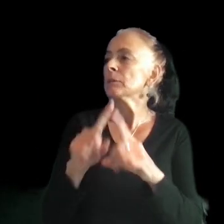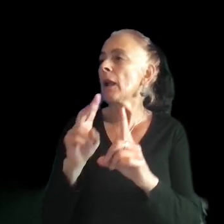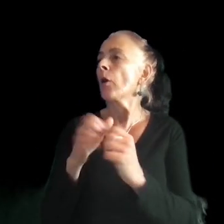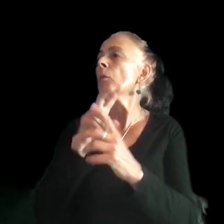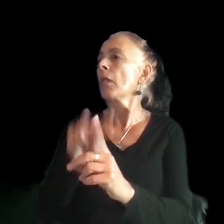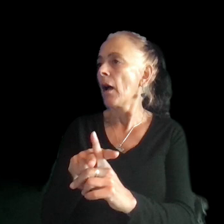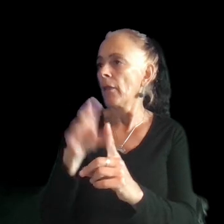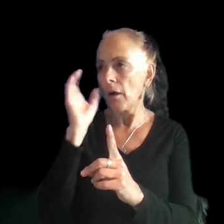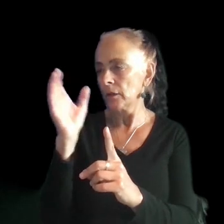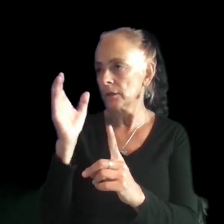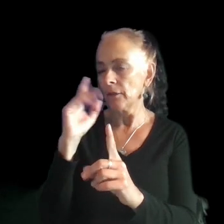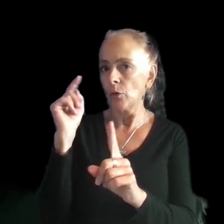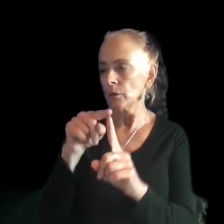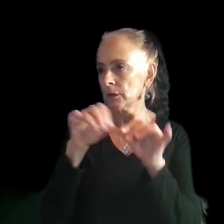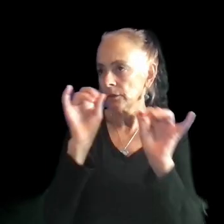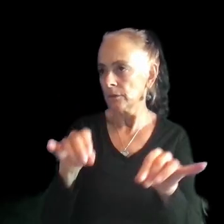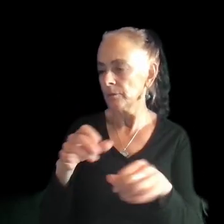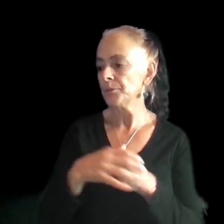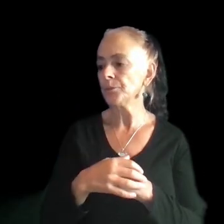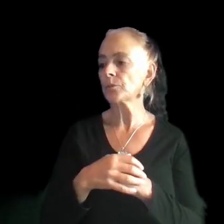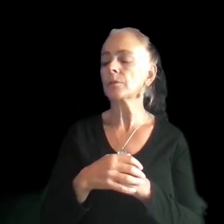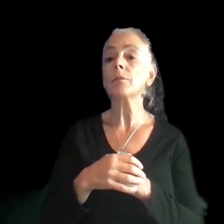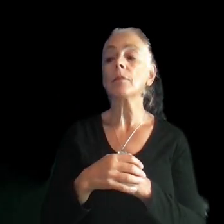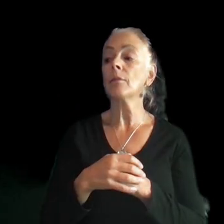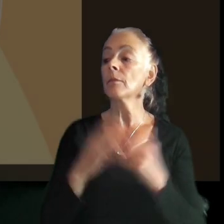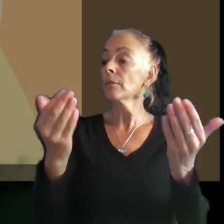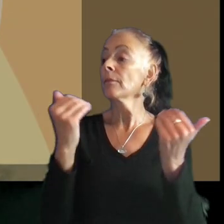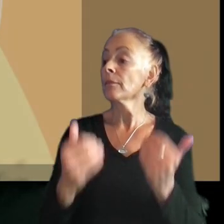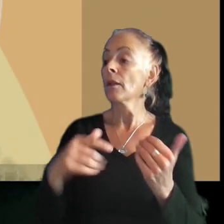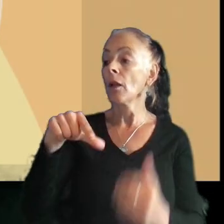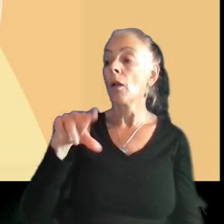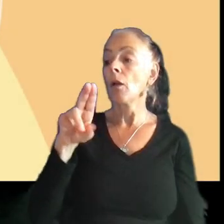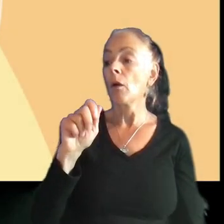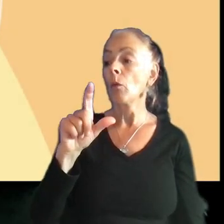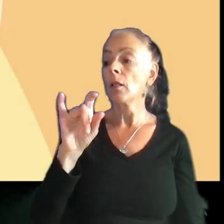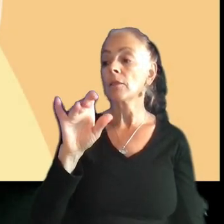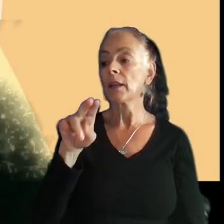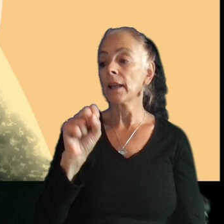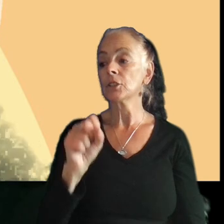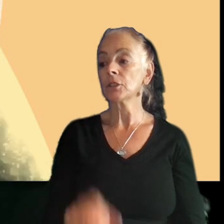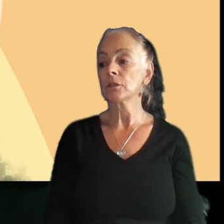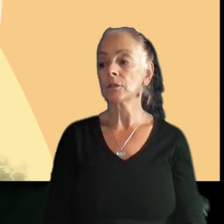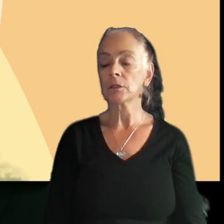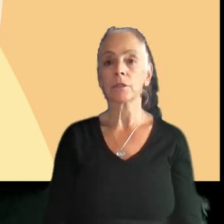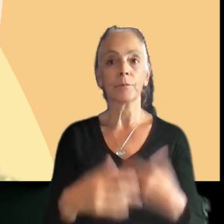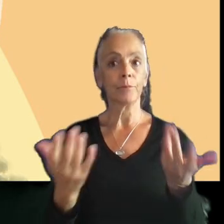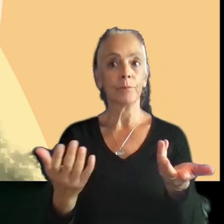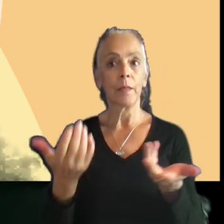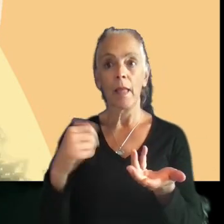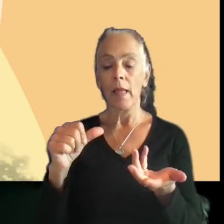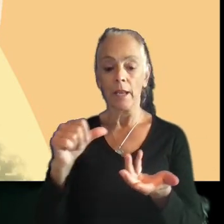that specific platform um let's move to qualifications uh what are are there any